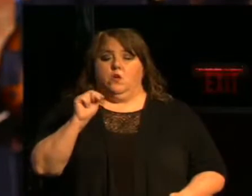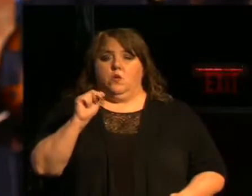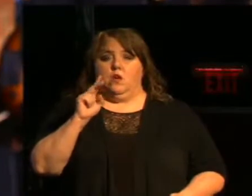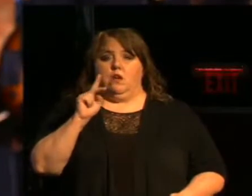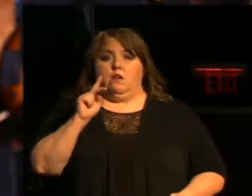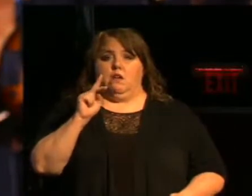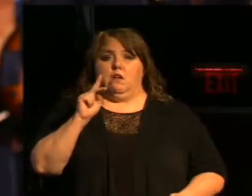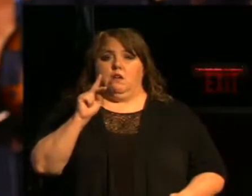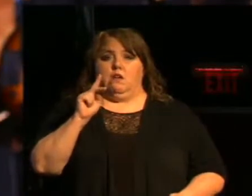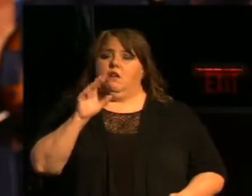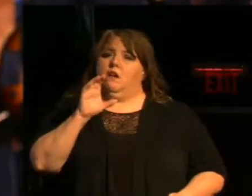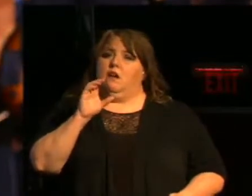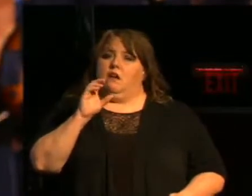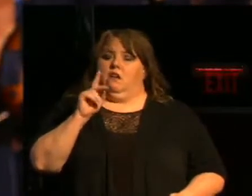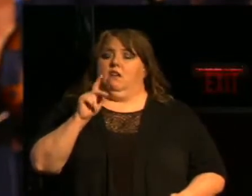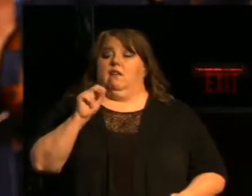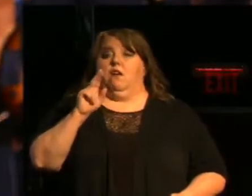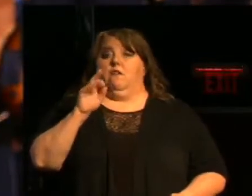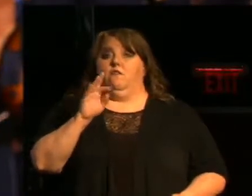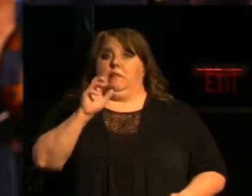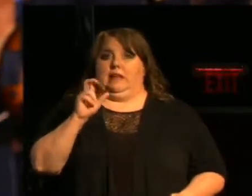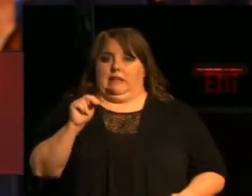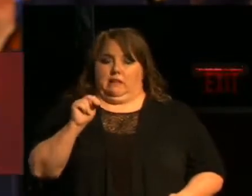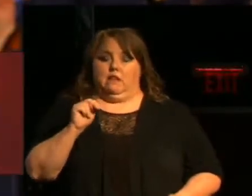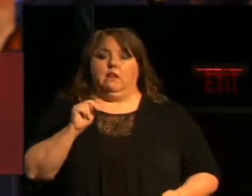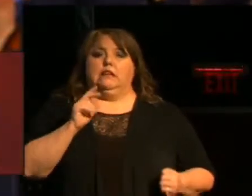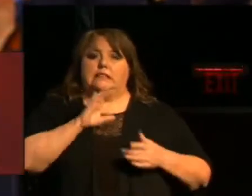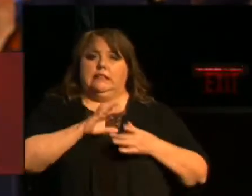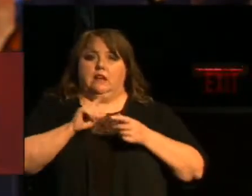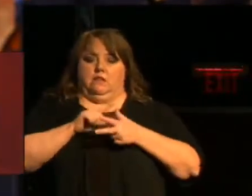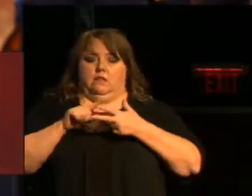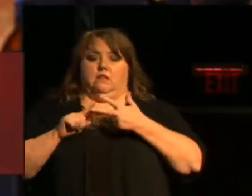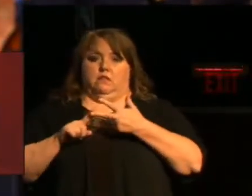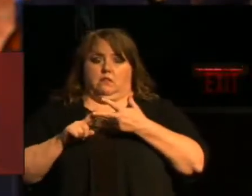a home on the other side.